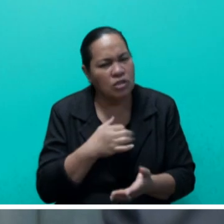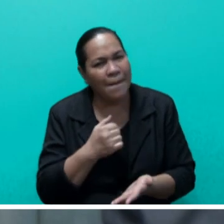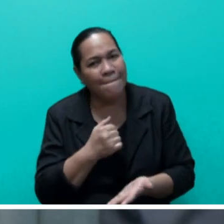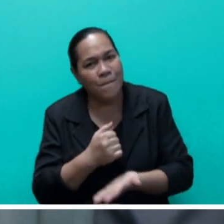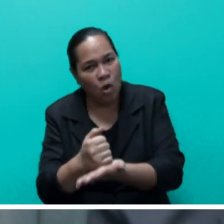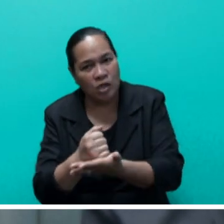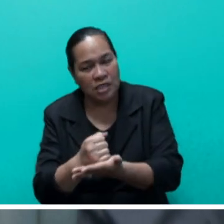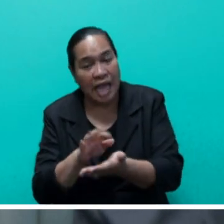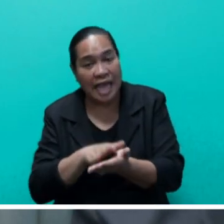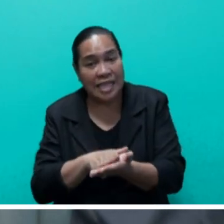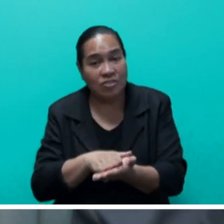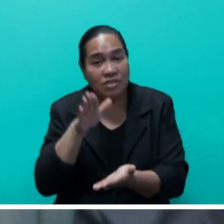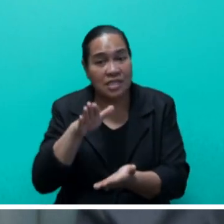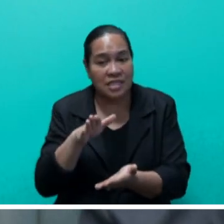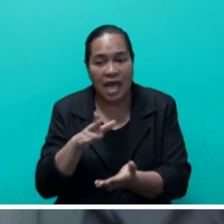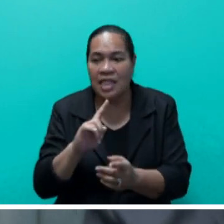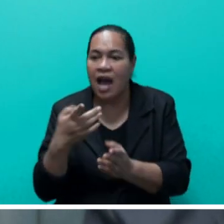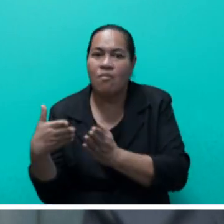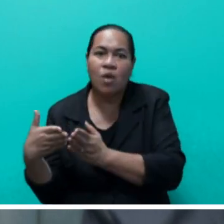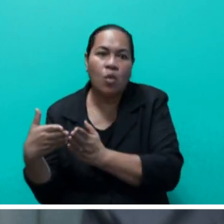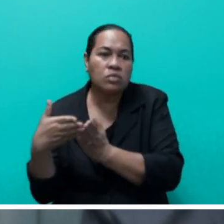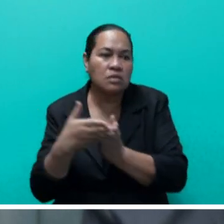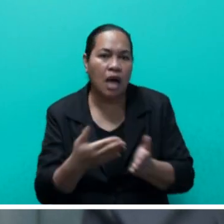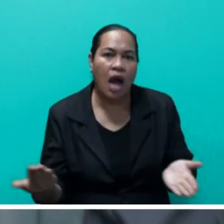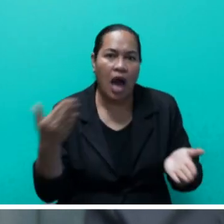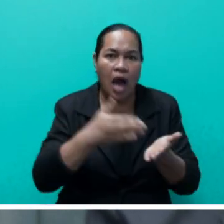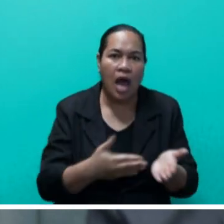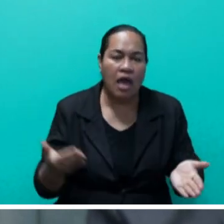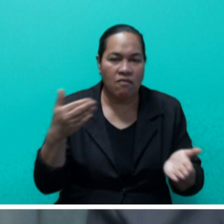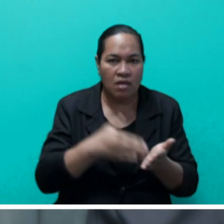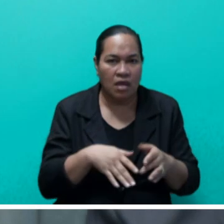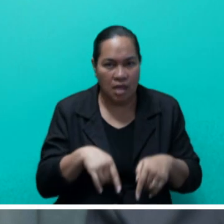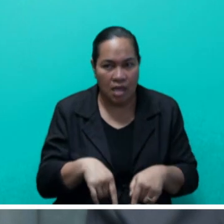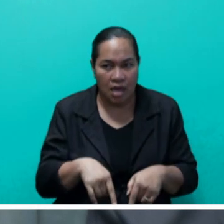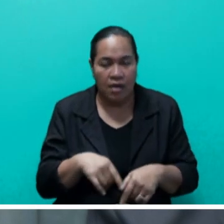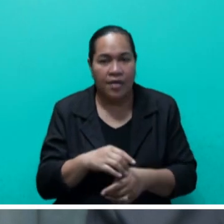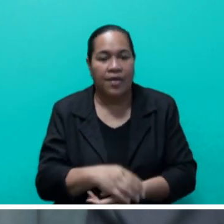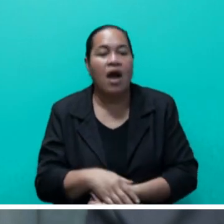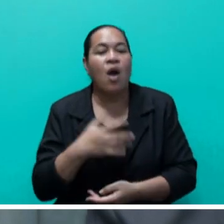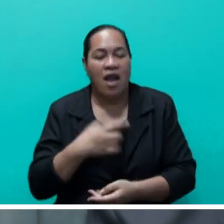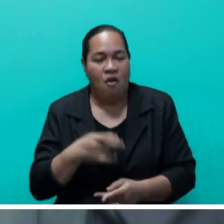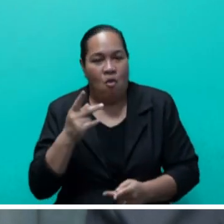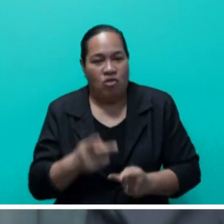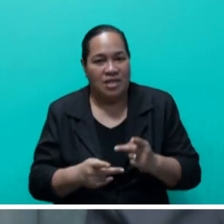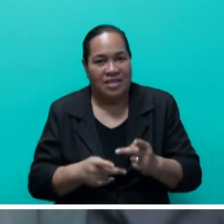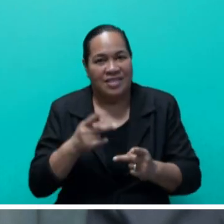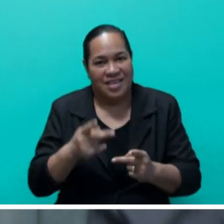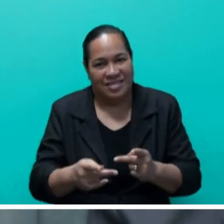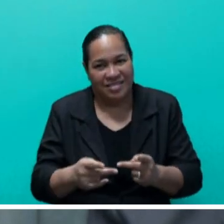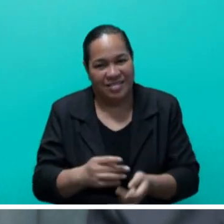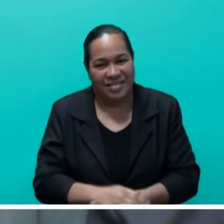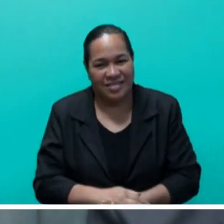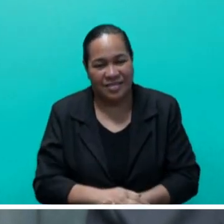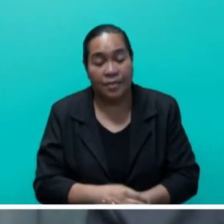and increase the number of vessels calling into Fiji ports to land its catch for our processing facilities. While we are